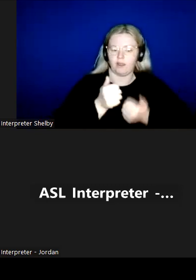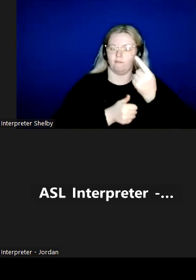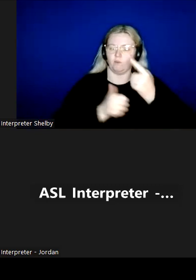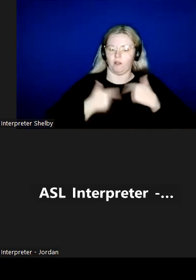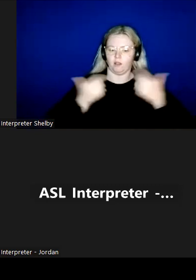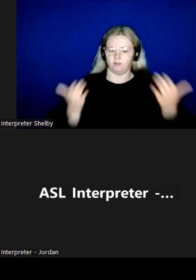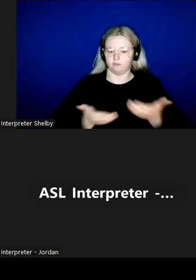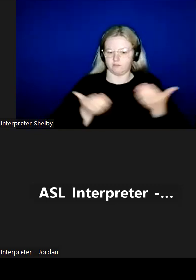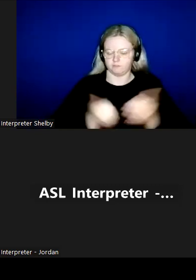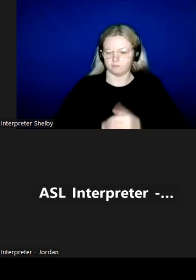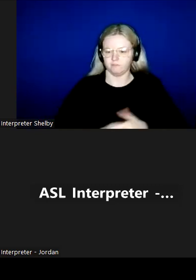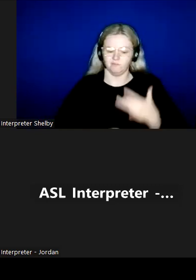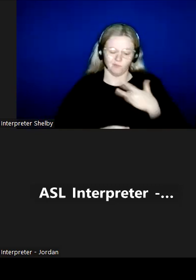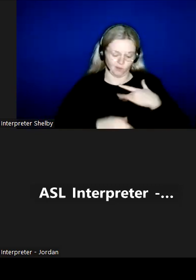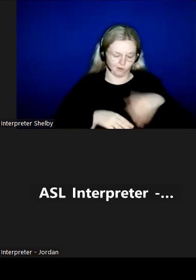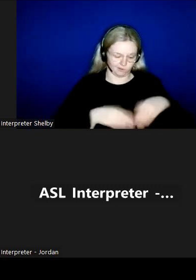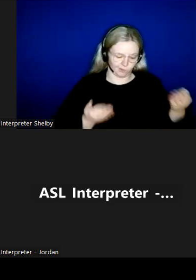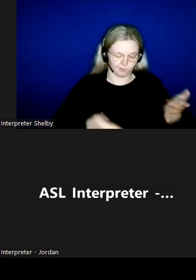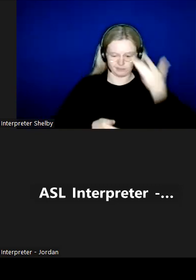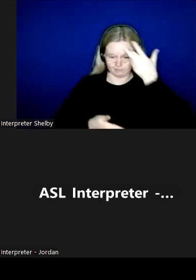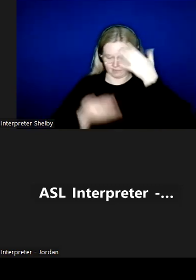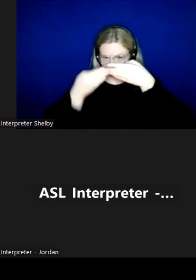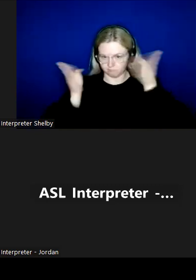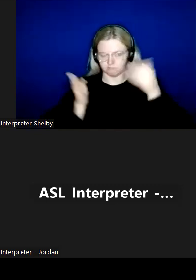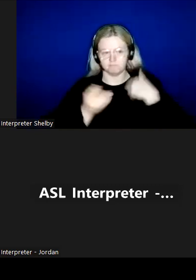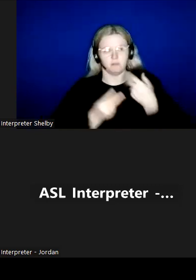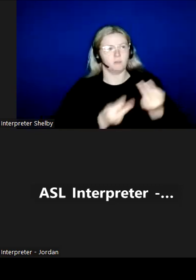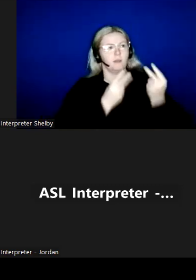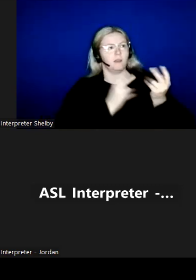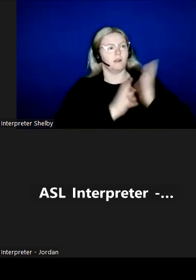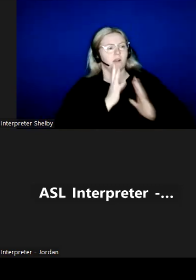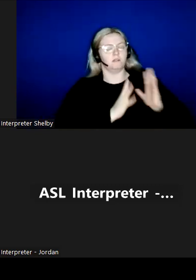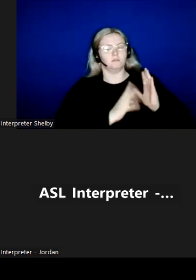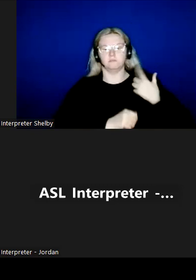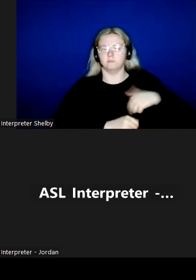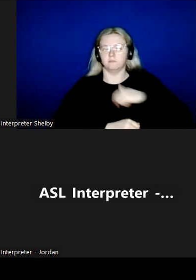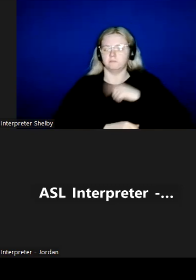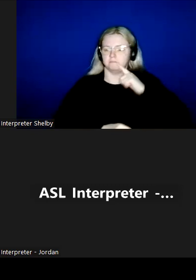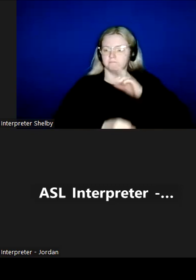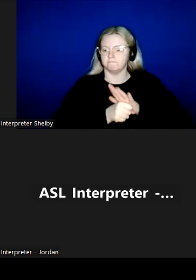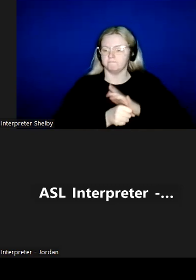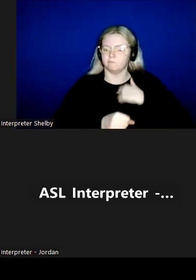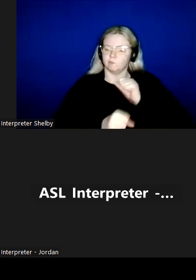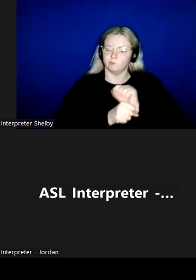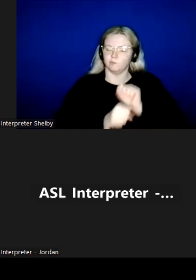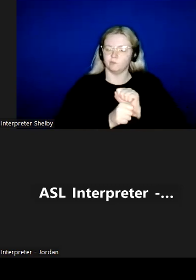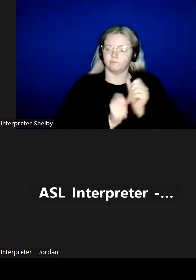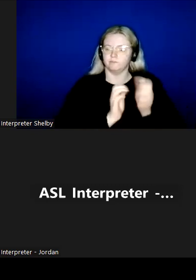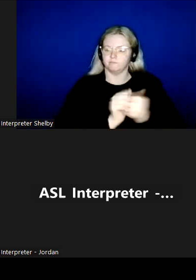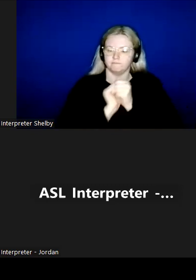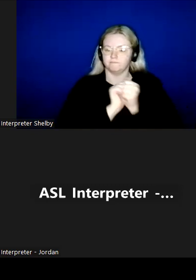As we open our hearts and minds to the past, we commit ourselves to working in a spirit of truth